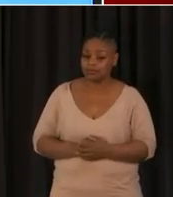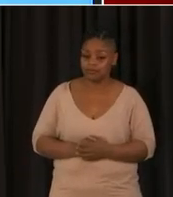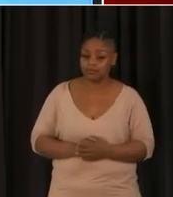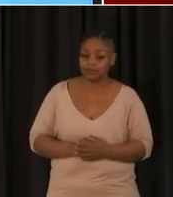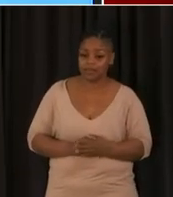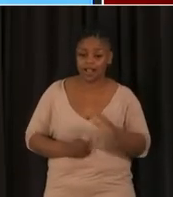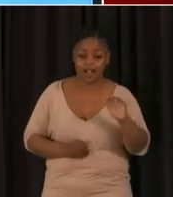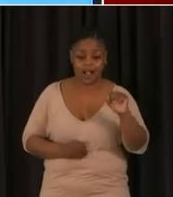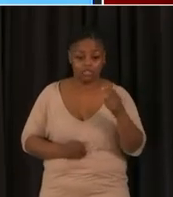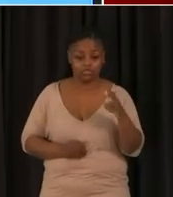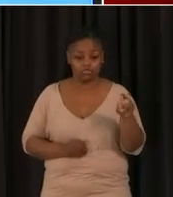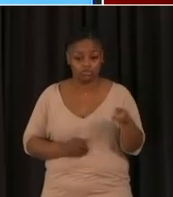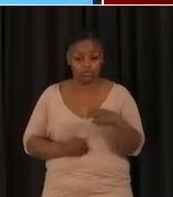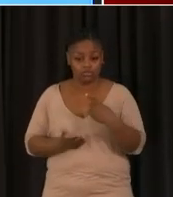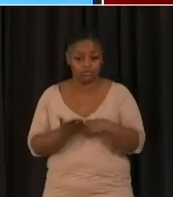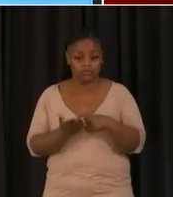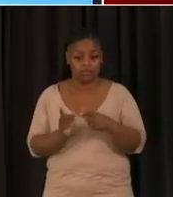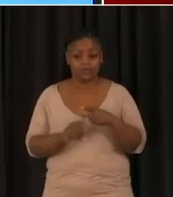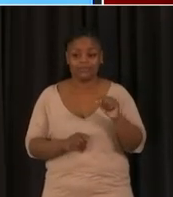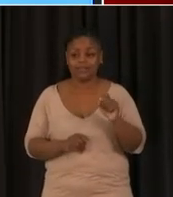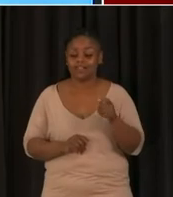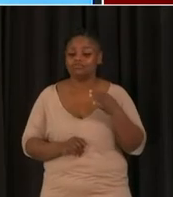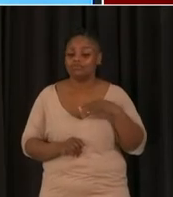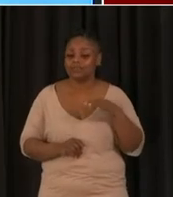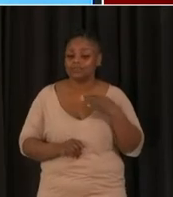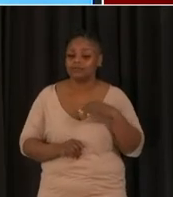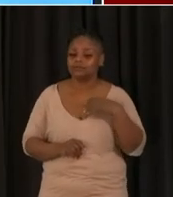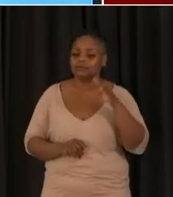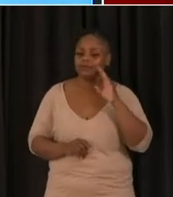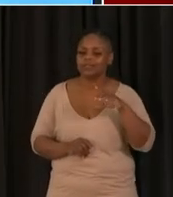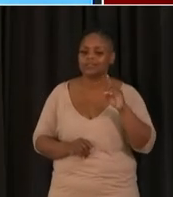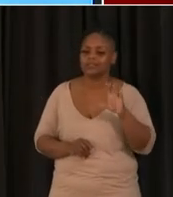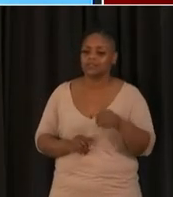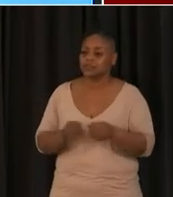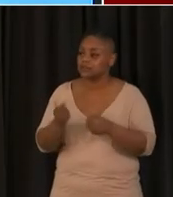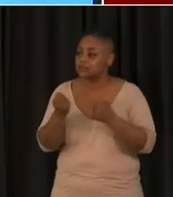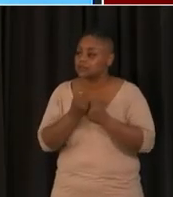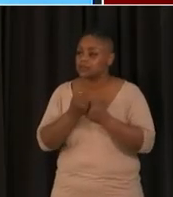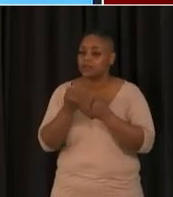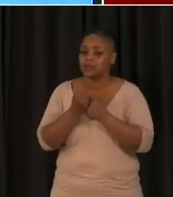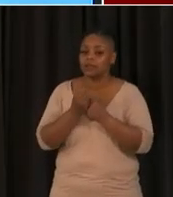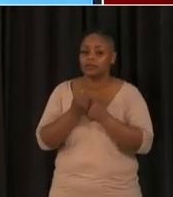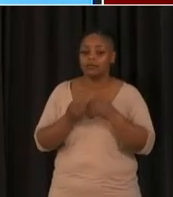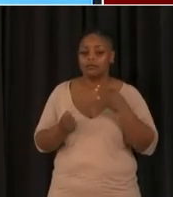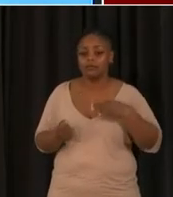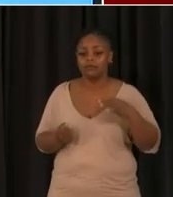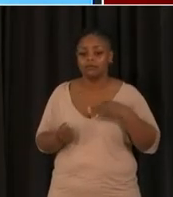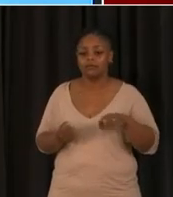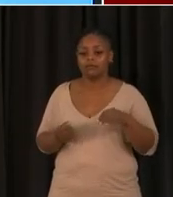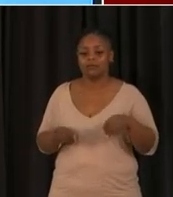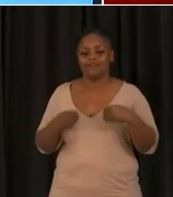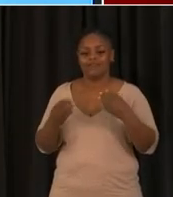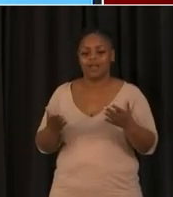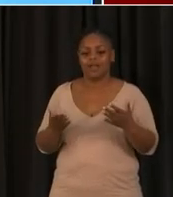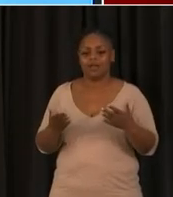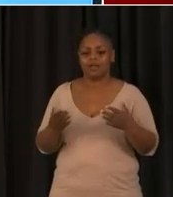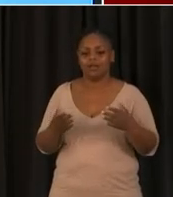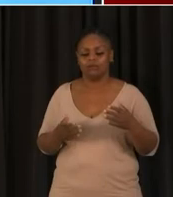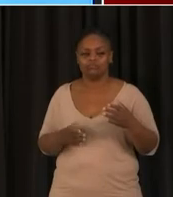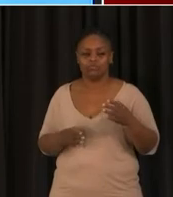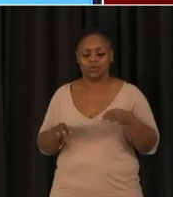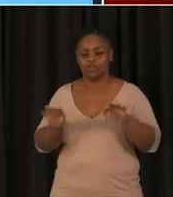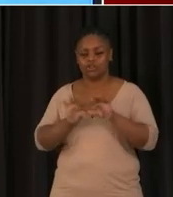makes this point again, that when we map some of these things, there's a clear pattern where residents in Southeast and Northeast D.C., where the majority